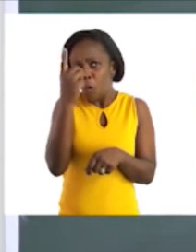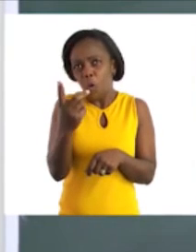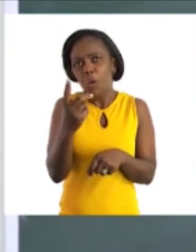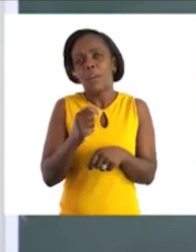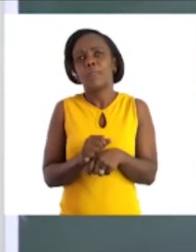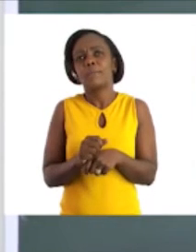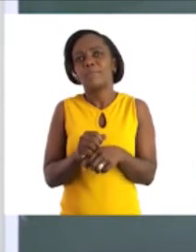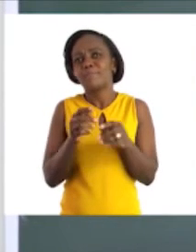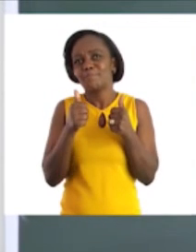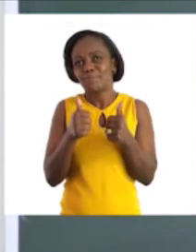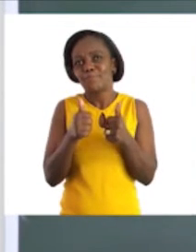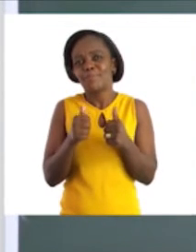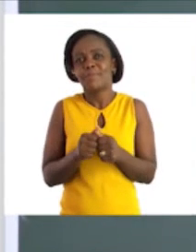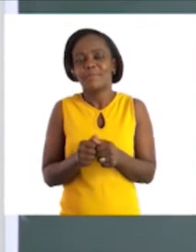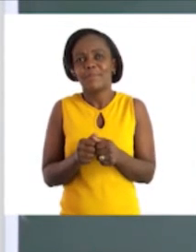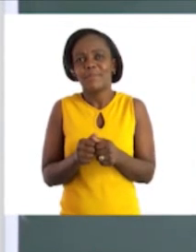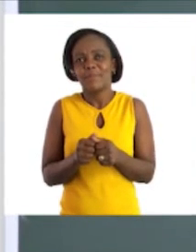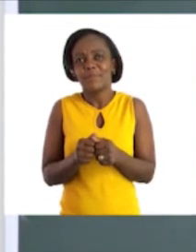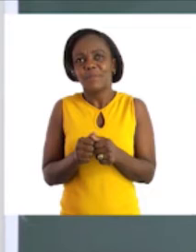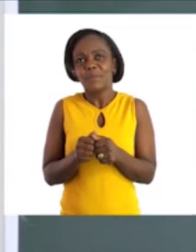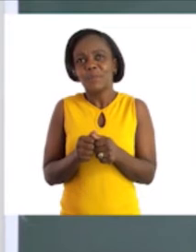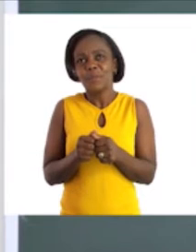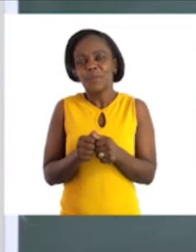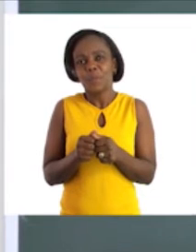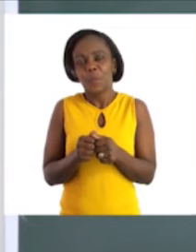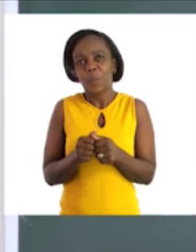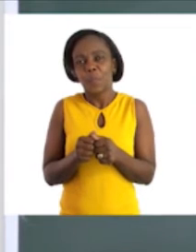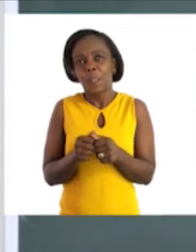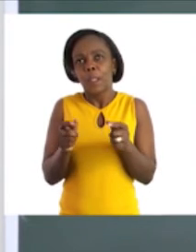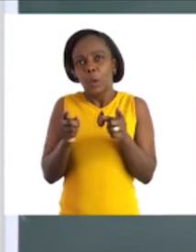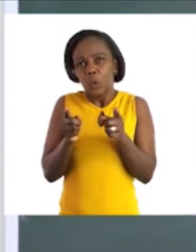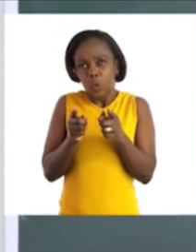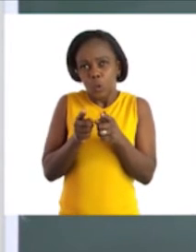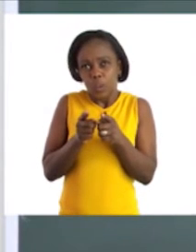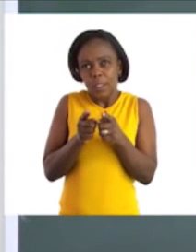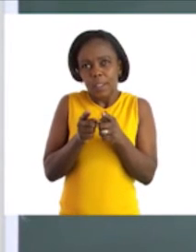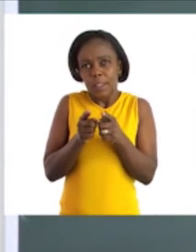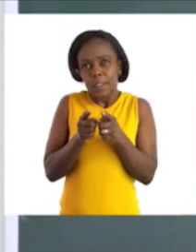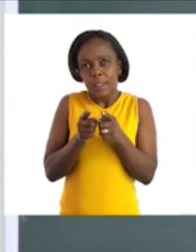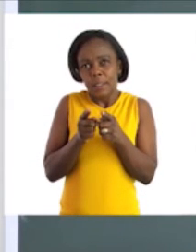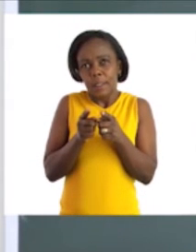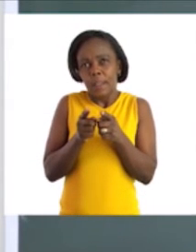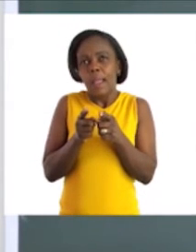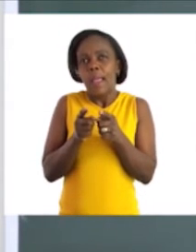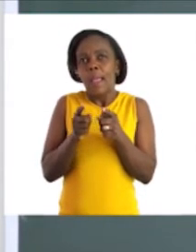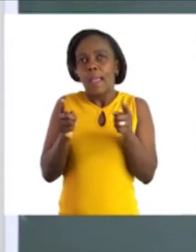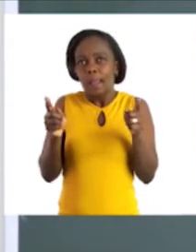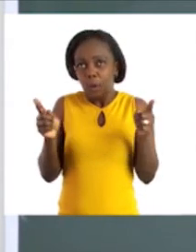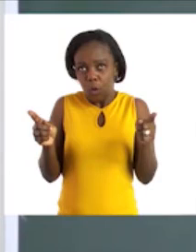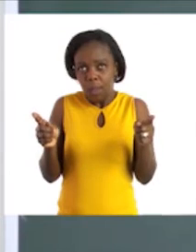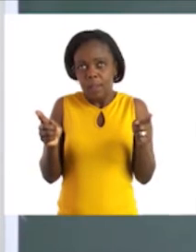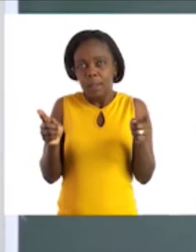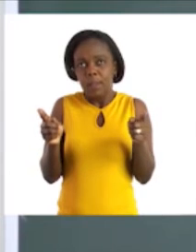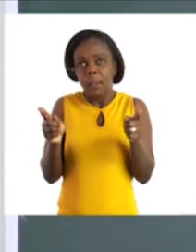o'clock. Thank you. That is wonderful. Okay, the short hand and the long hand can be together on the 12. What do